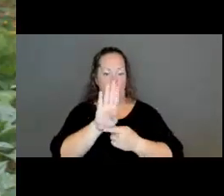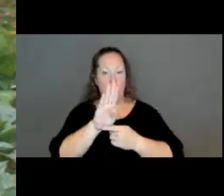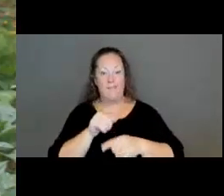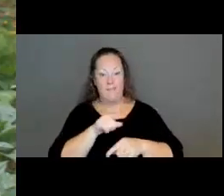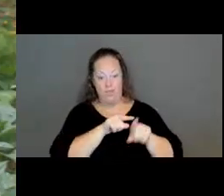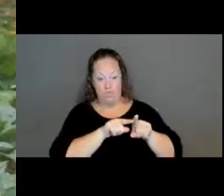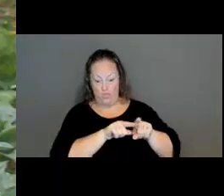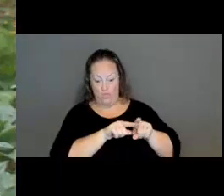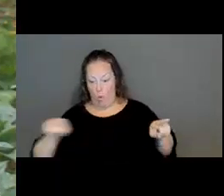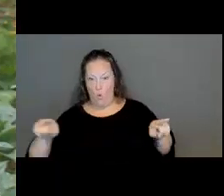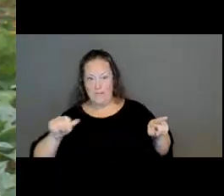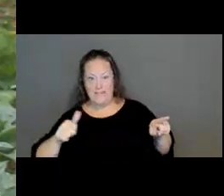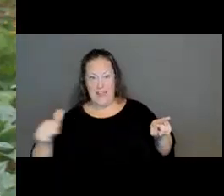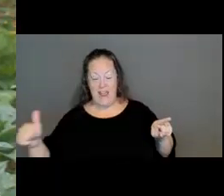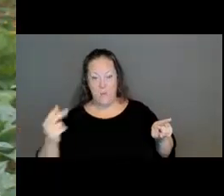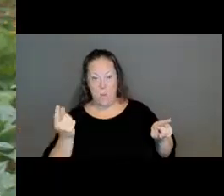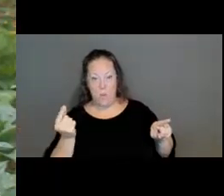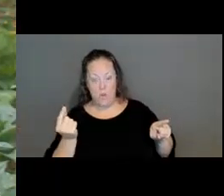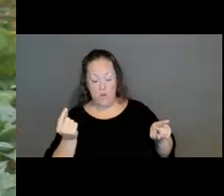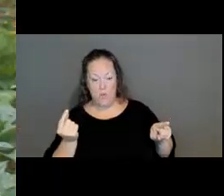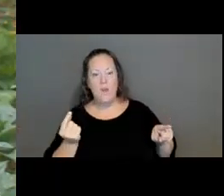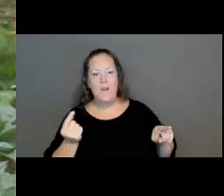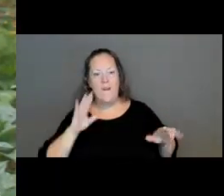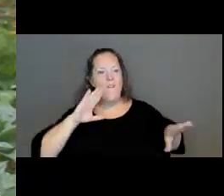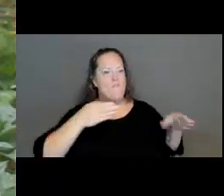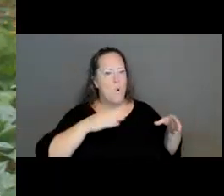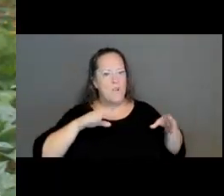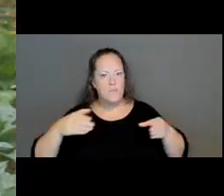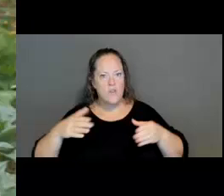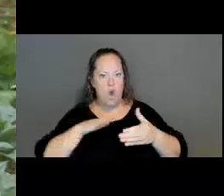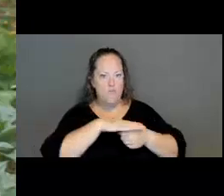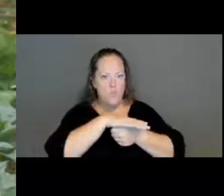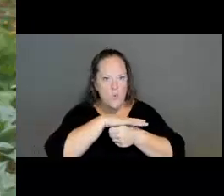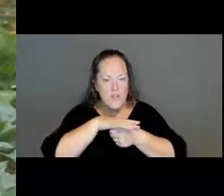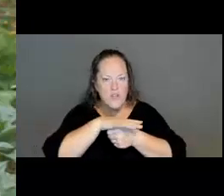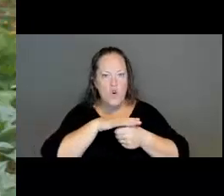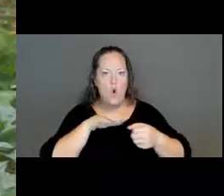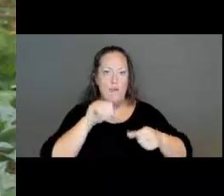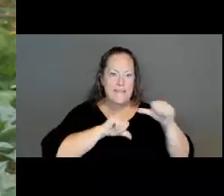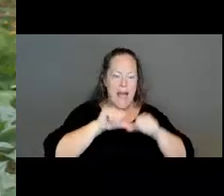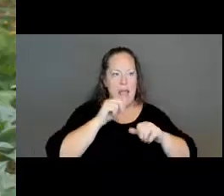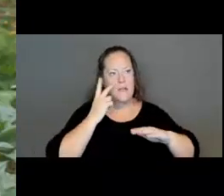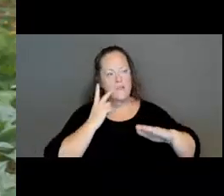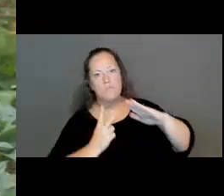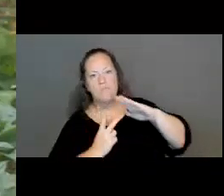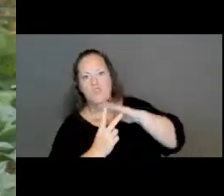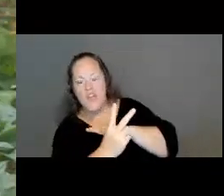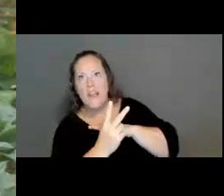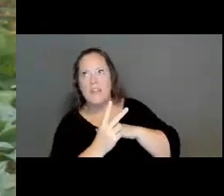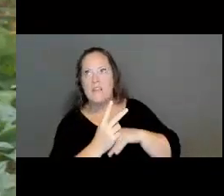the regional science related to climate change. What are the regional projections? What are the regional